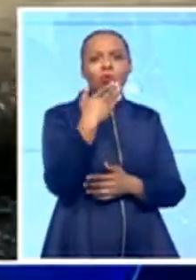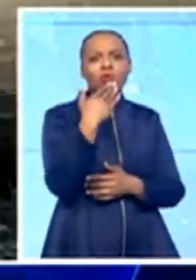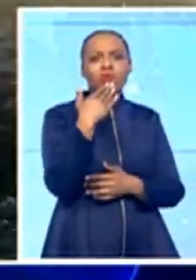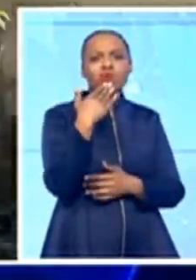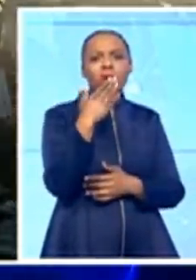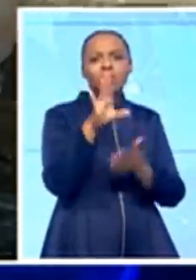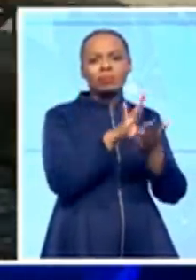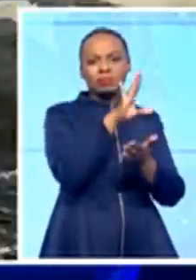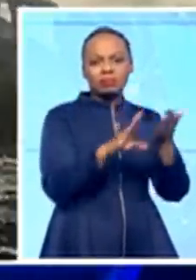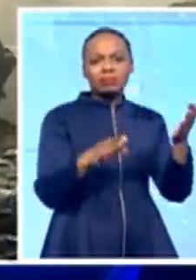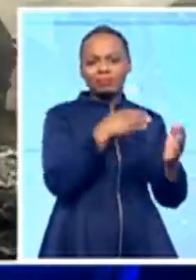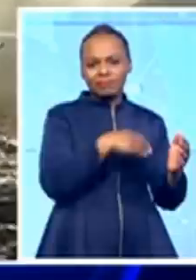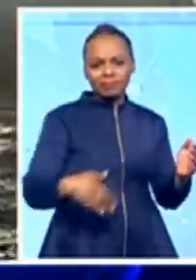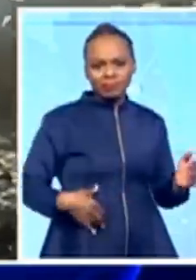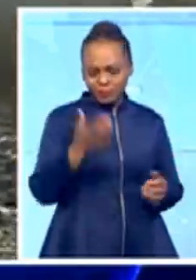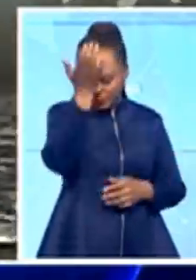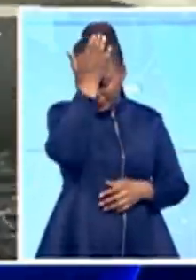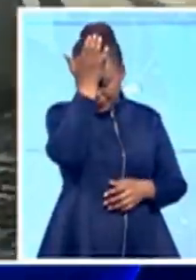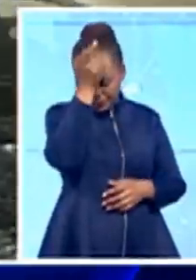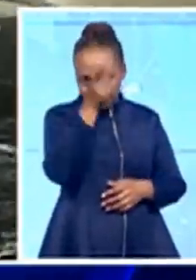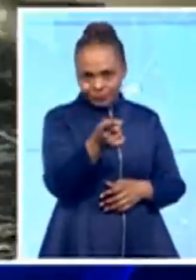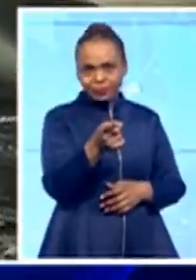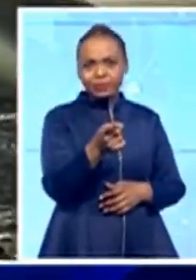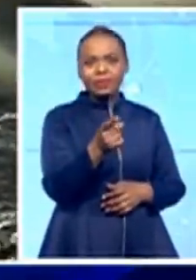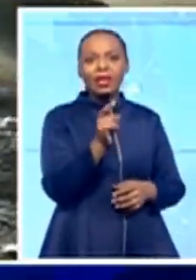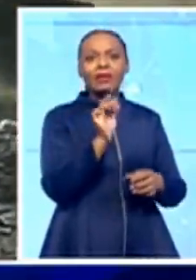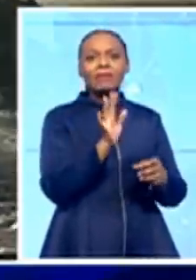Zuma. That's what the statement says. You accept that?